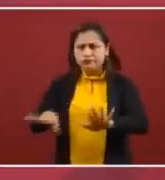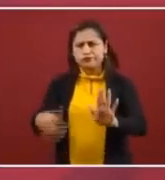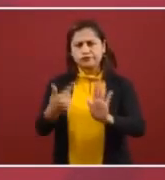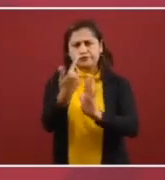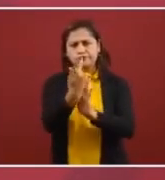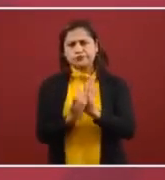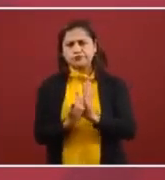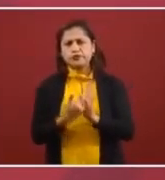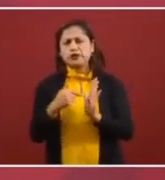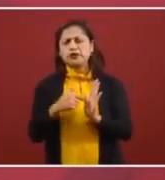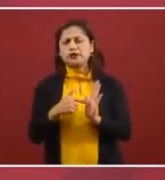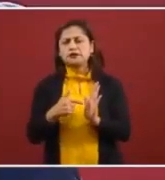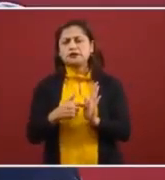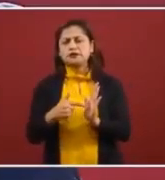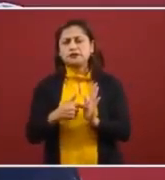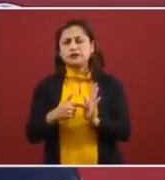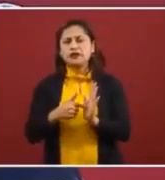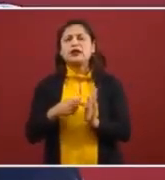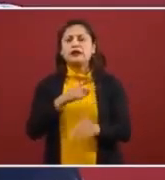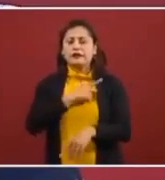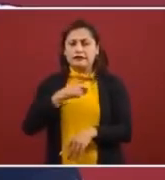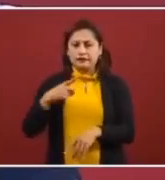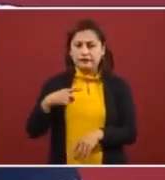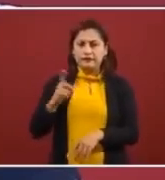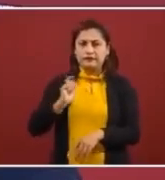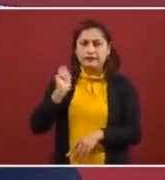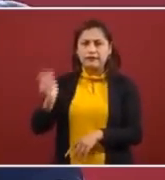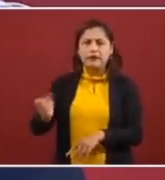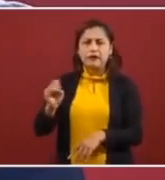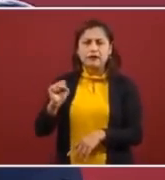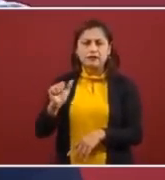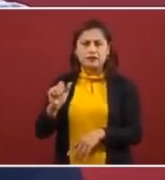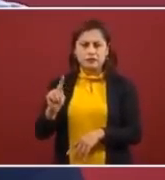they had a list of who owes taxes.